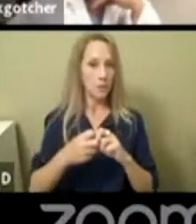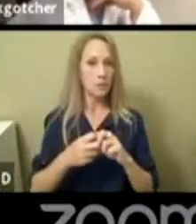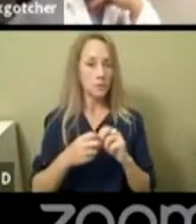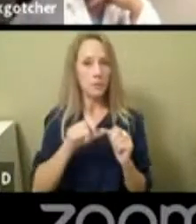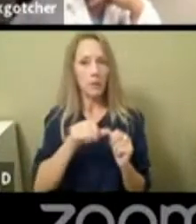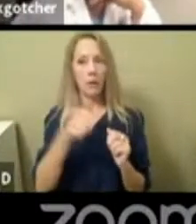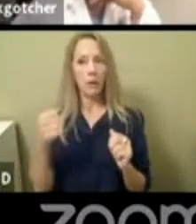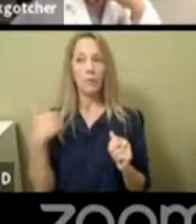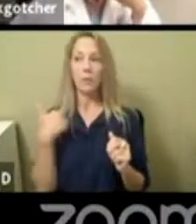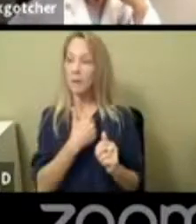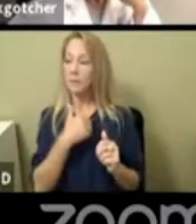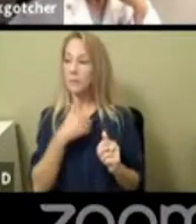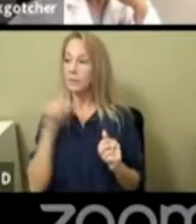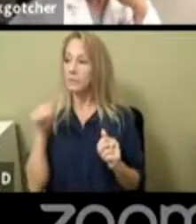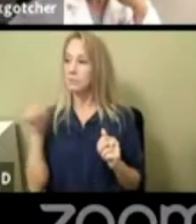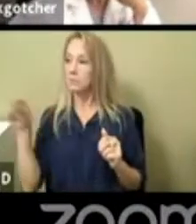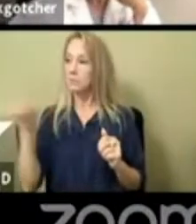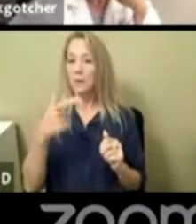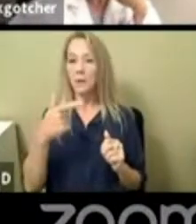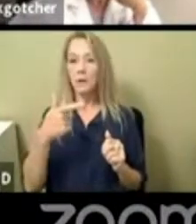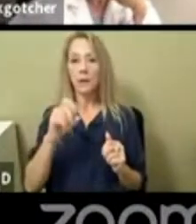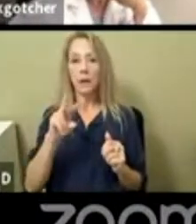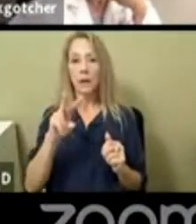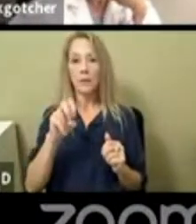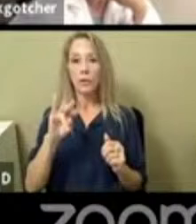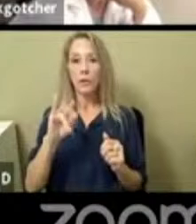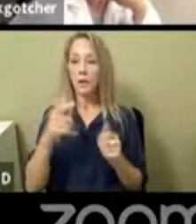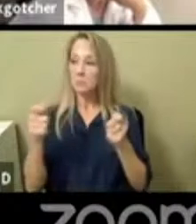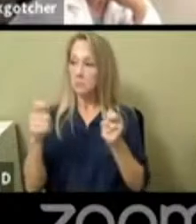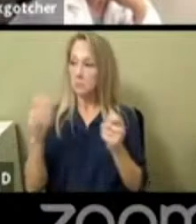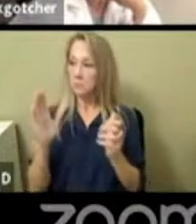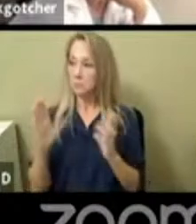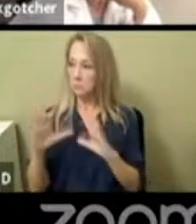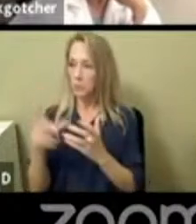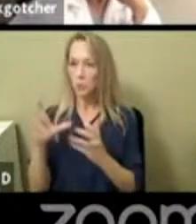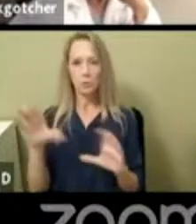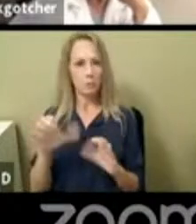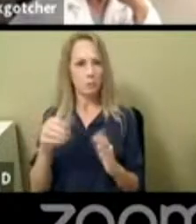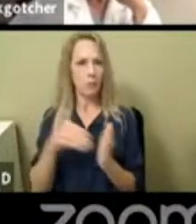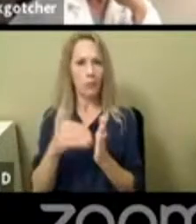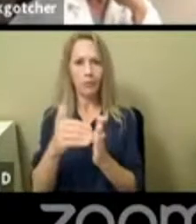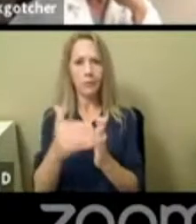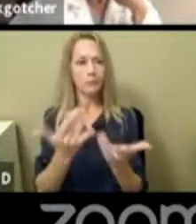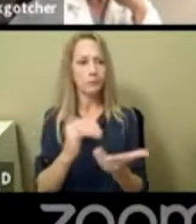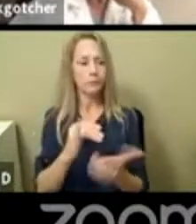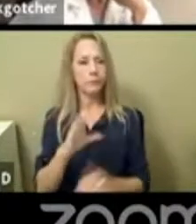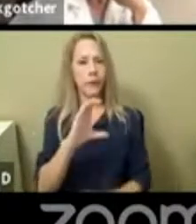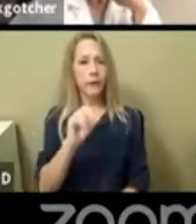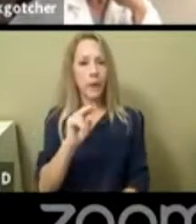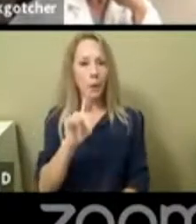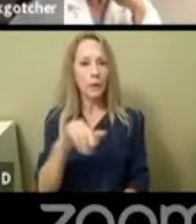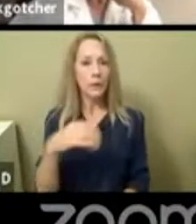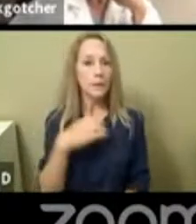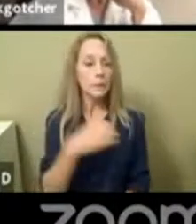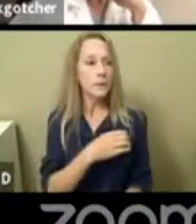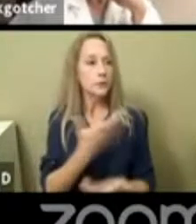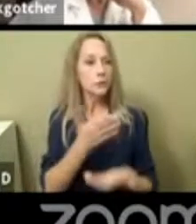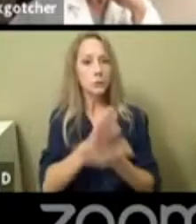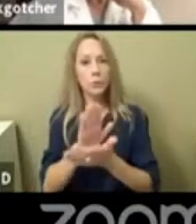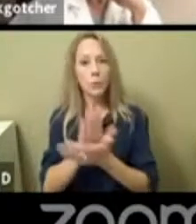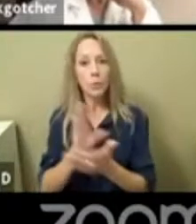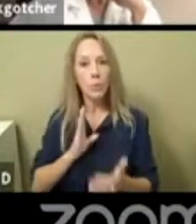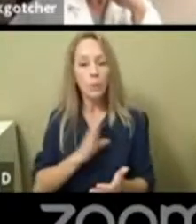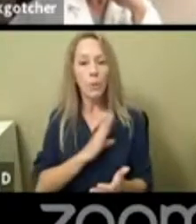governing bodies do it all the time, the county commission or the school board. And in fact, 2 or more of you